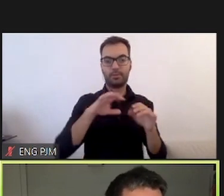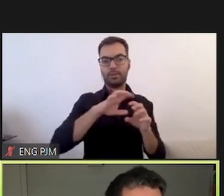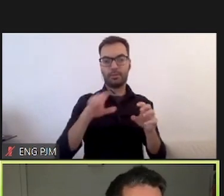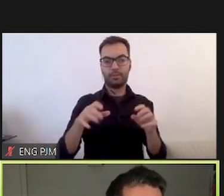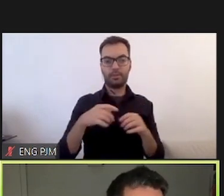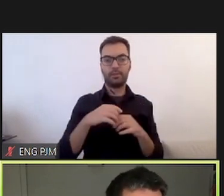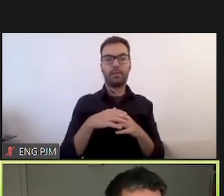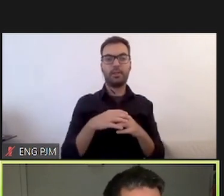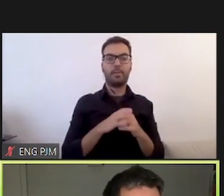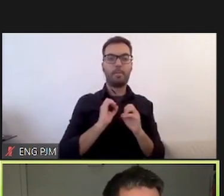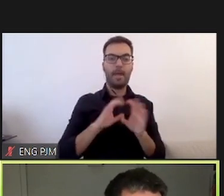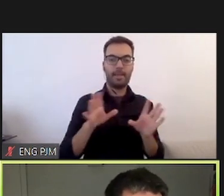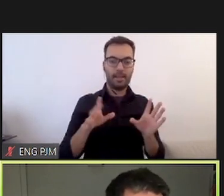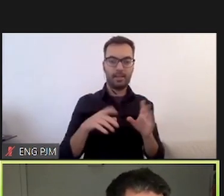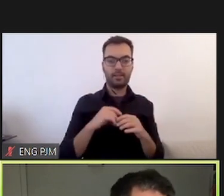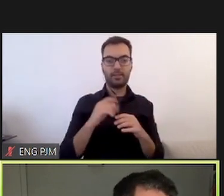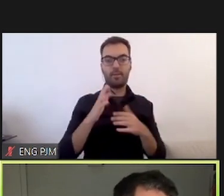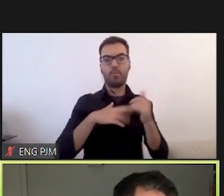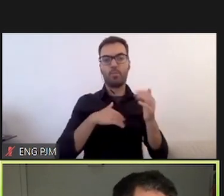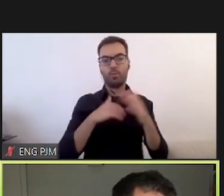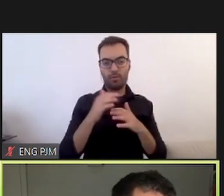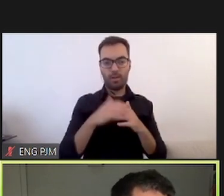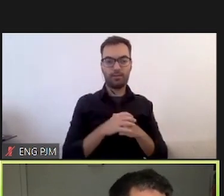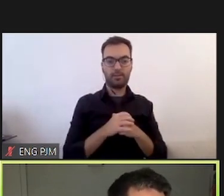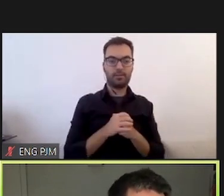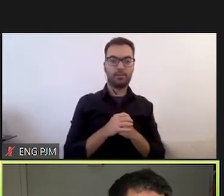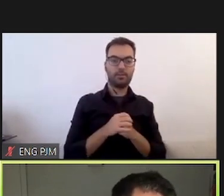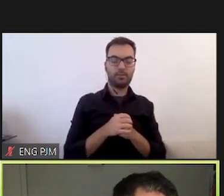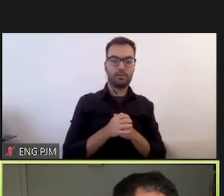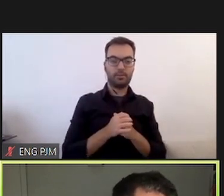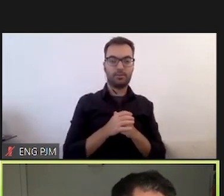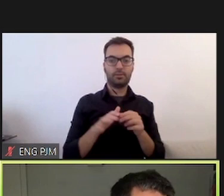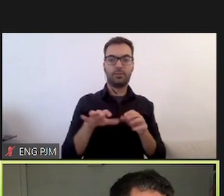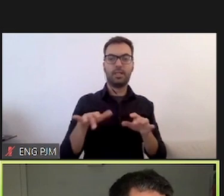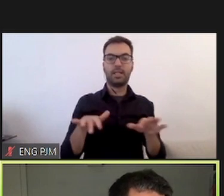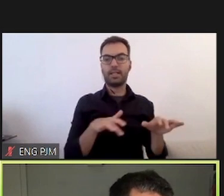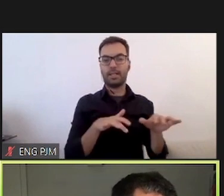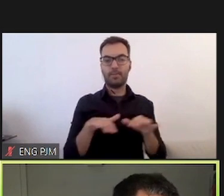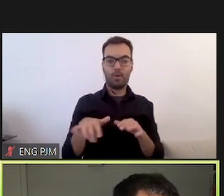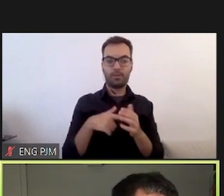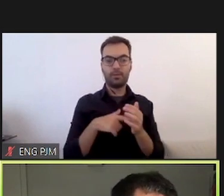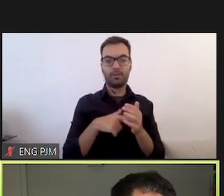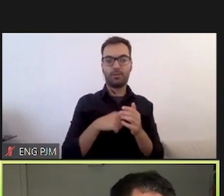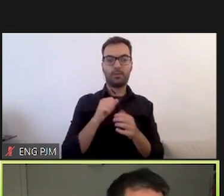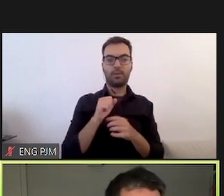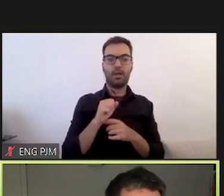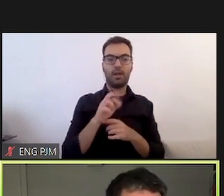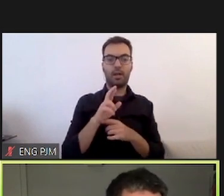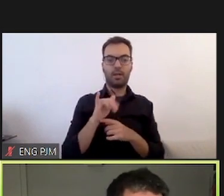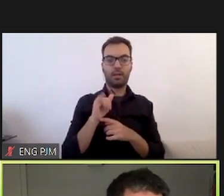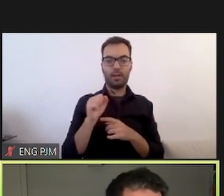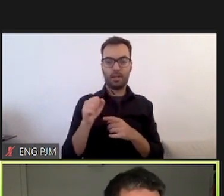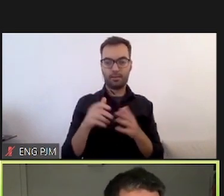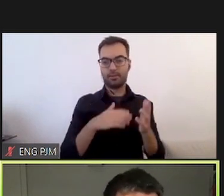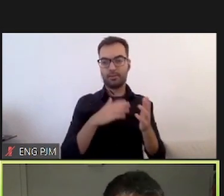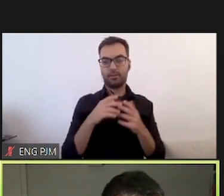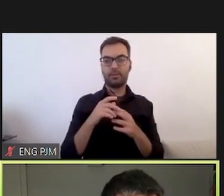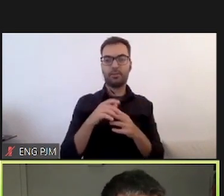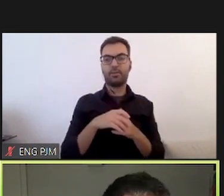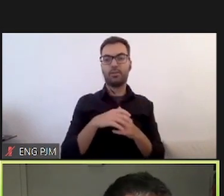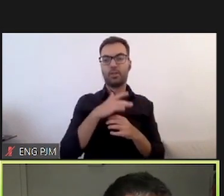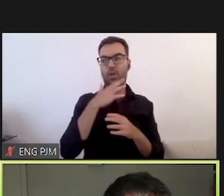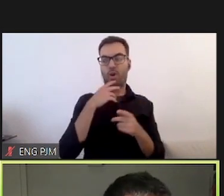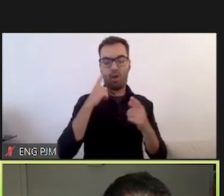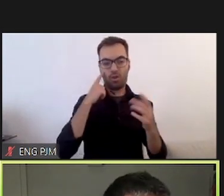the media, you're having the structure, you're having a keyboard issue, you're having the ARIA issue, there is also color